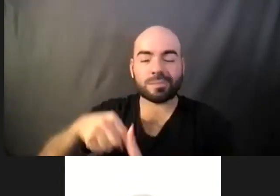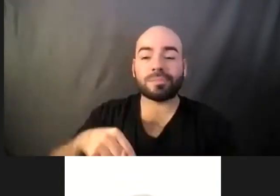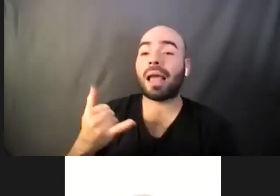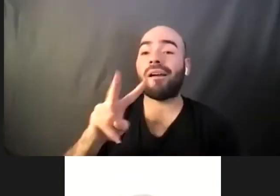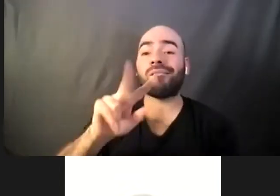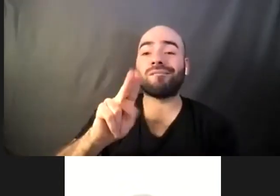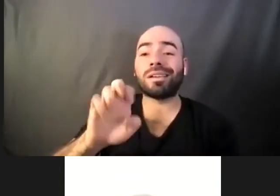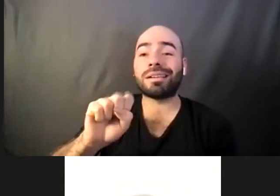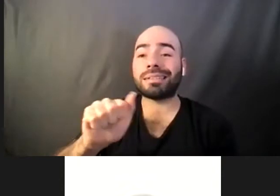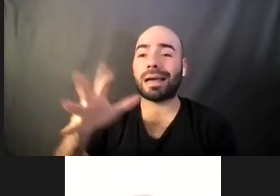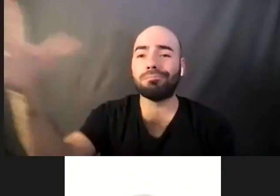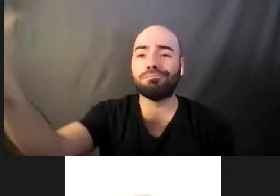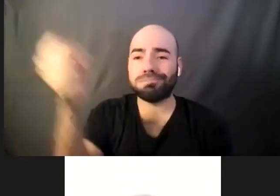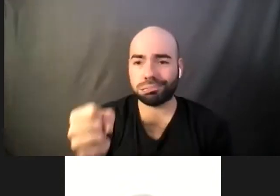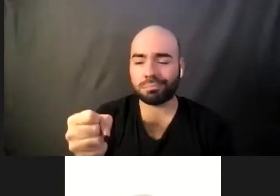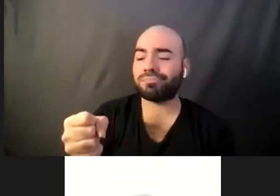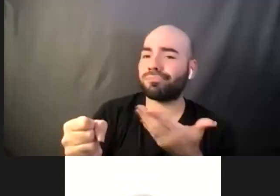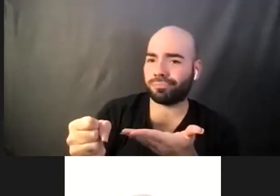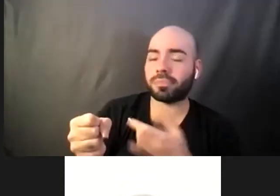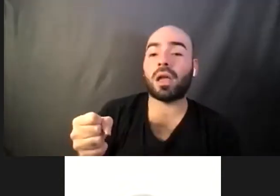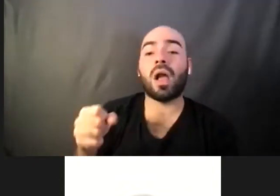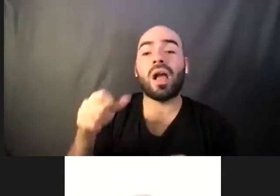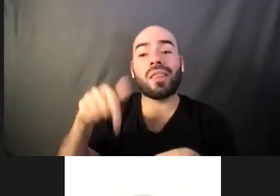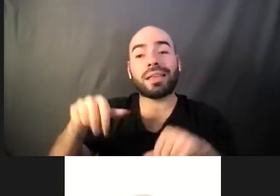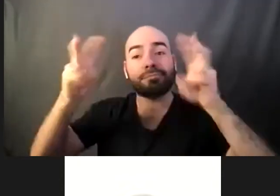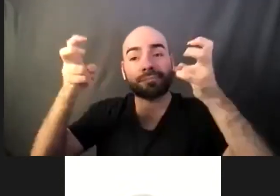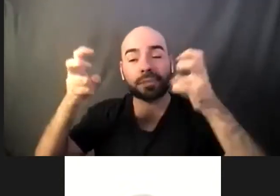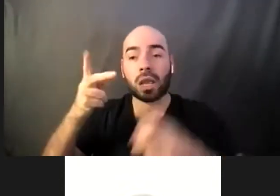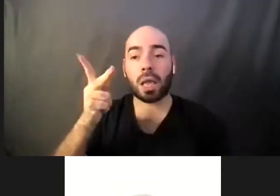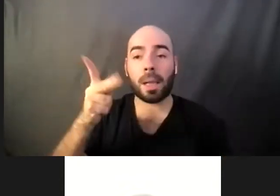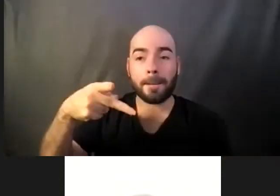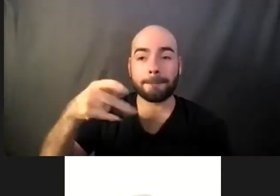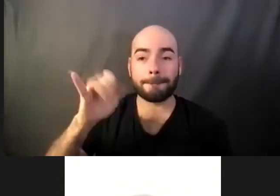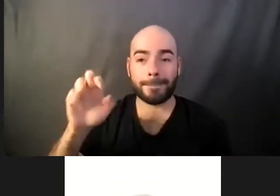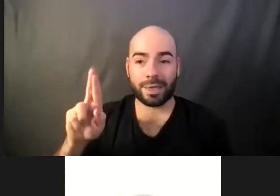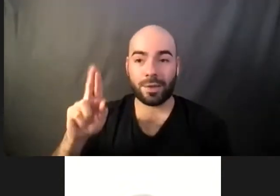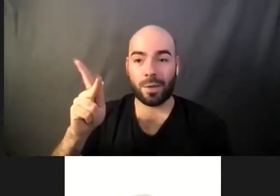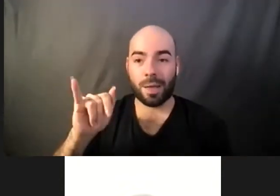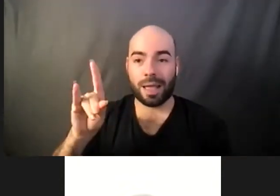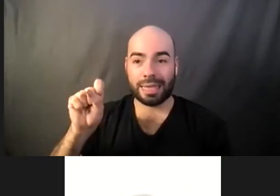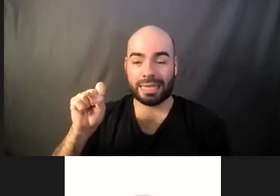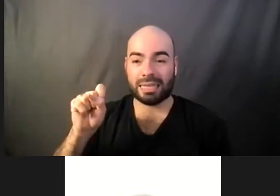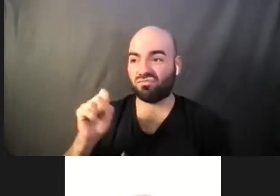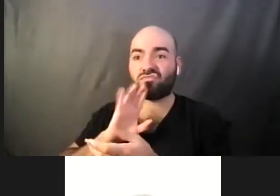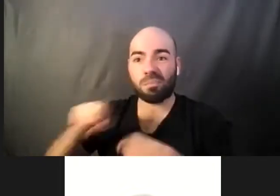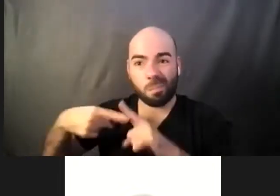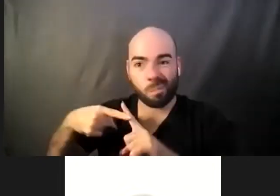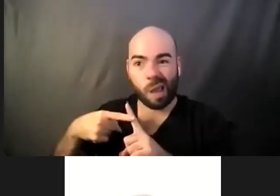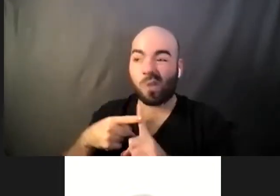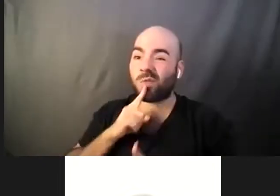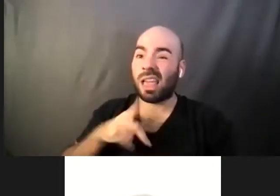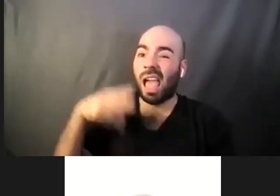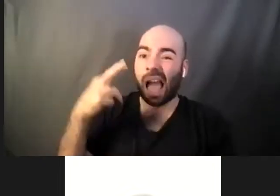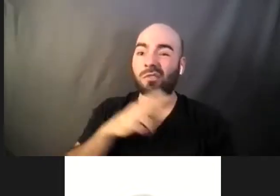in because the subject matter of Pier Kids is dealing with at-risk queer youth,